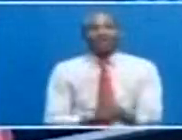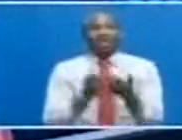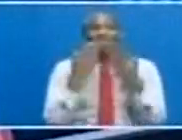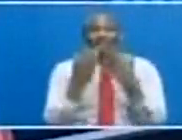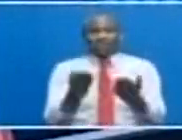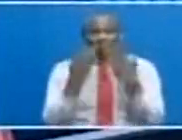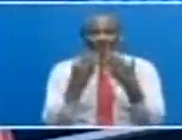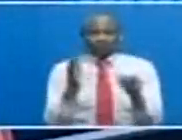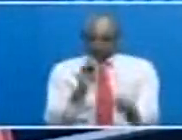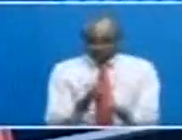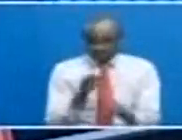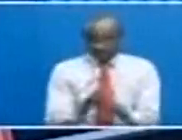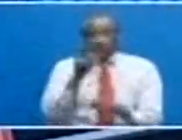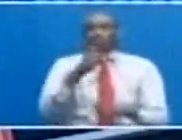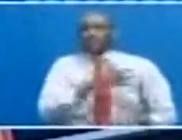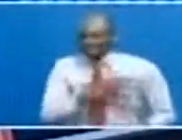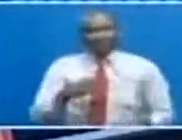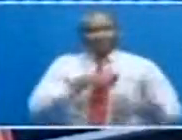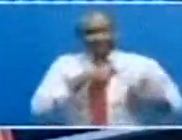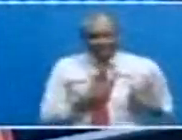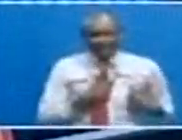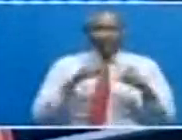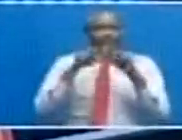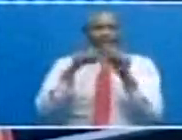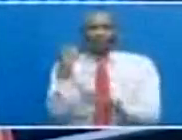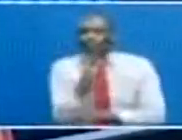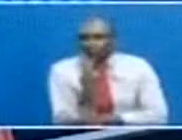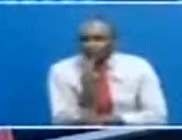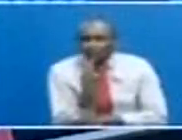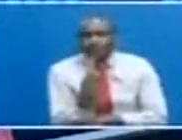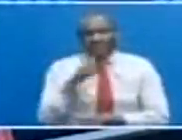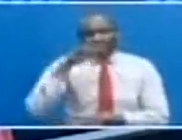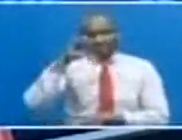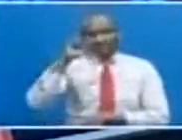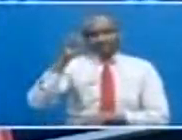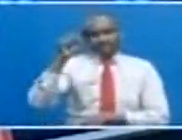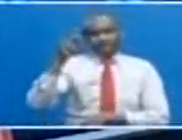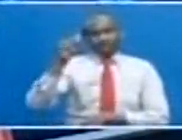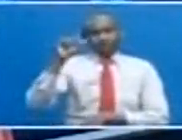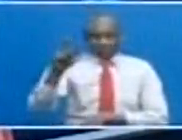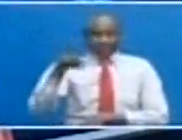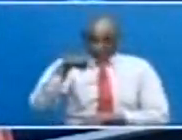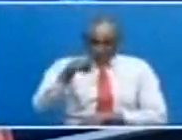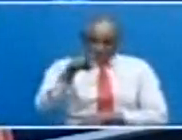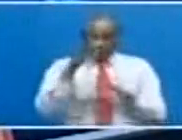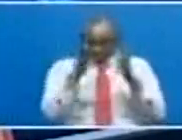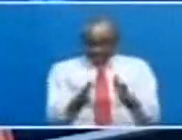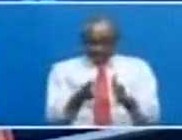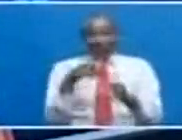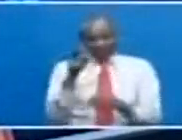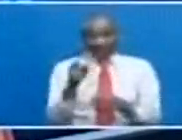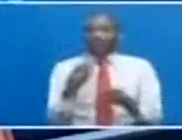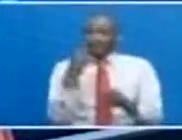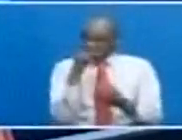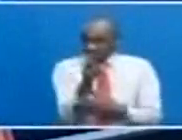Thank you very much. You touched my heart. Well, those were the sentiments by Emmanuel Otieno, better known as Jadudi. Well, in case